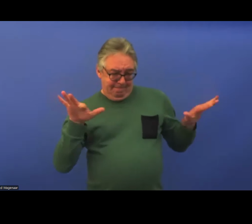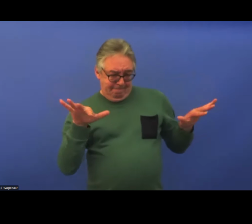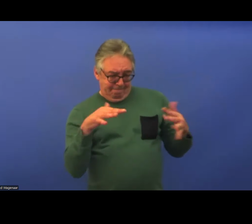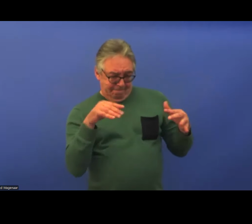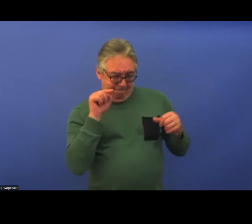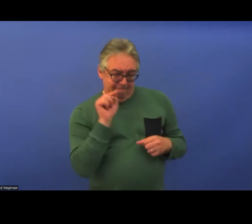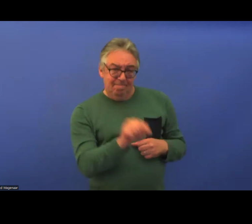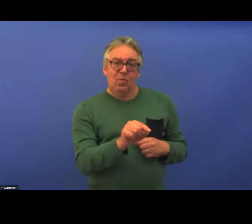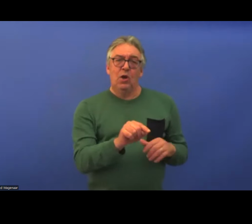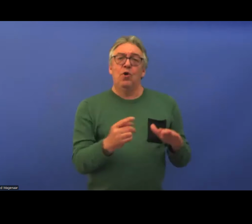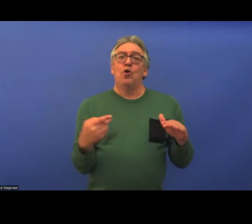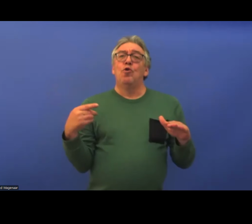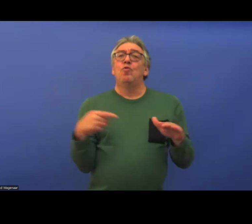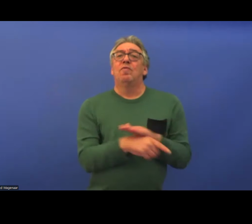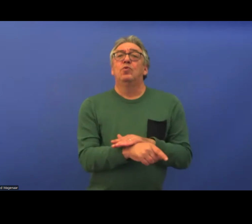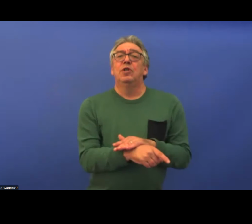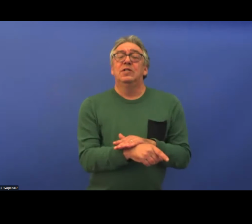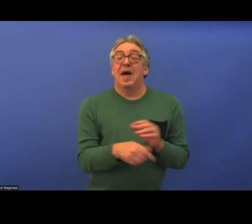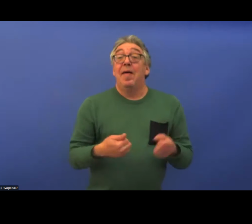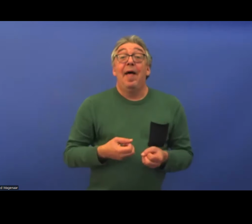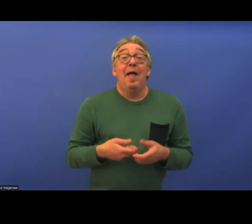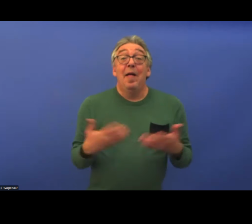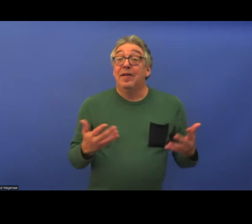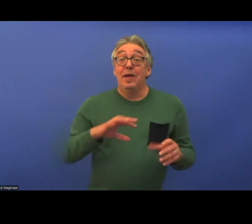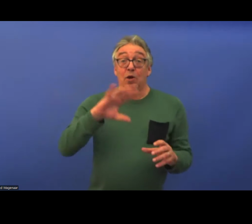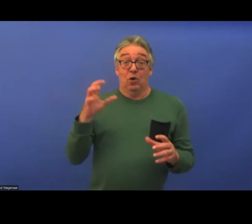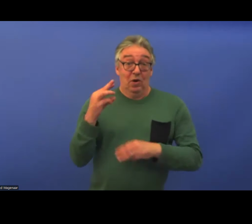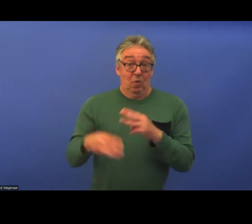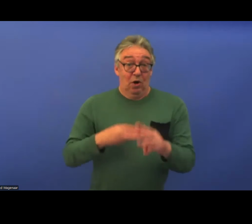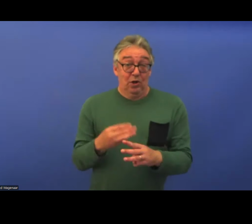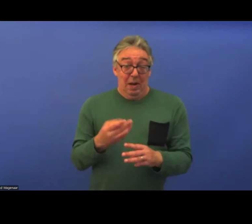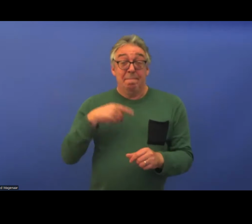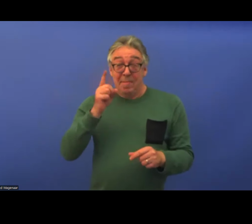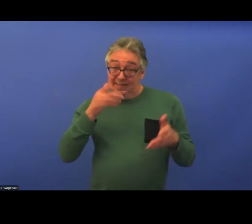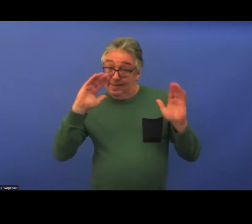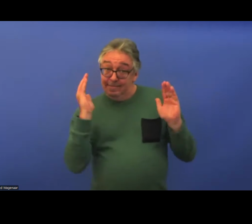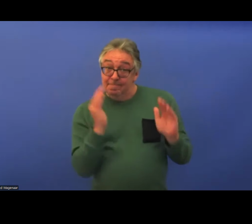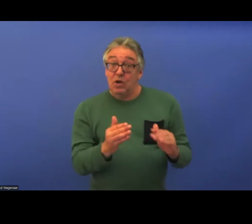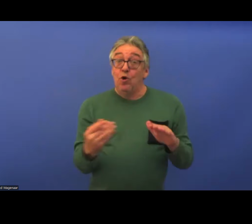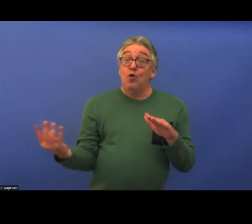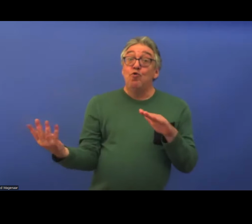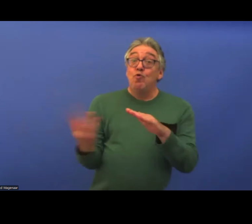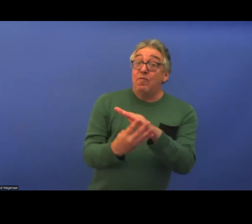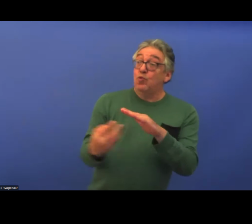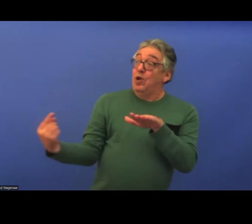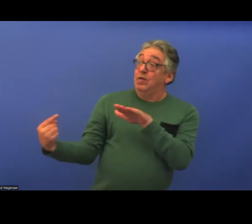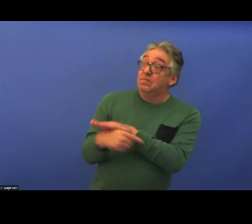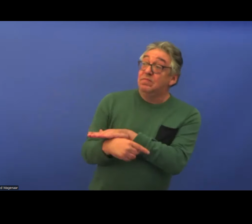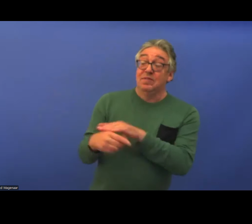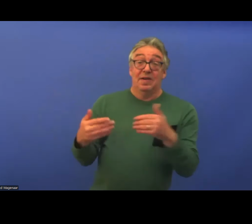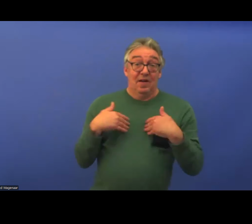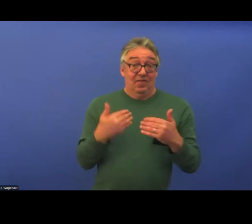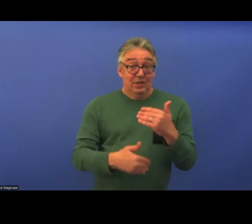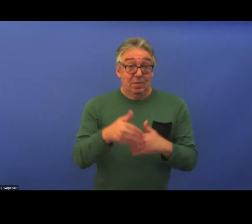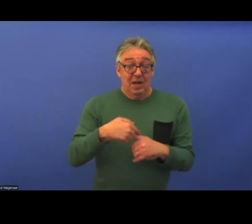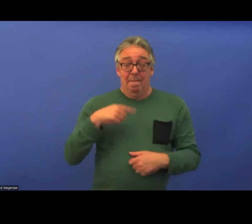world, and it's our responsibility to give space to those areas. Having said that, we are going to open